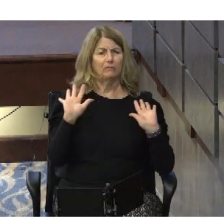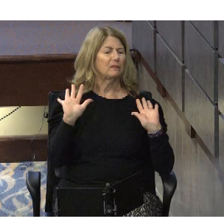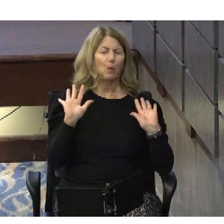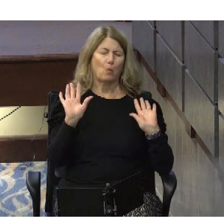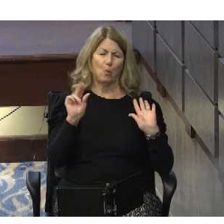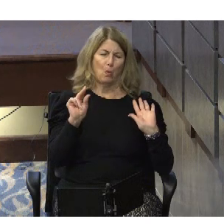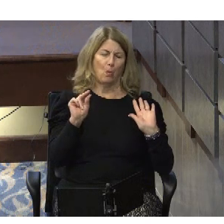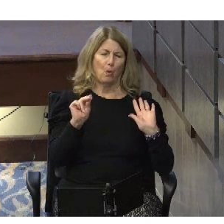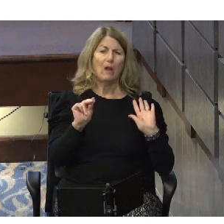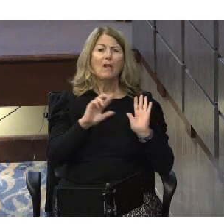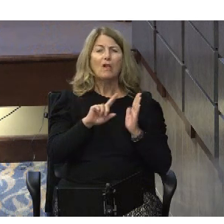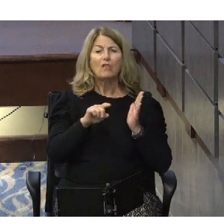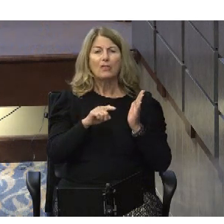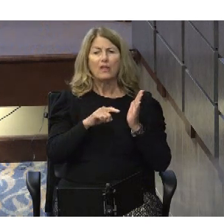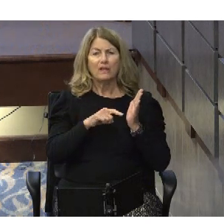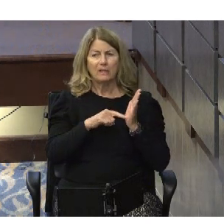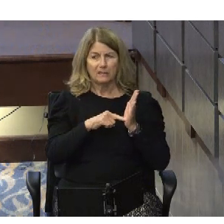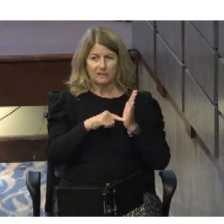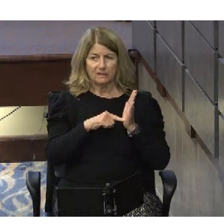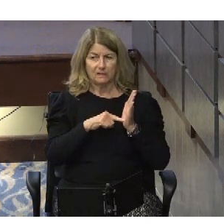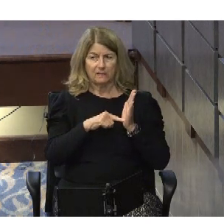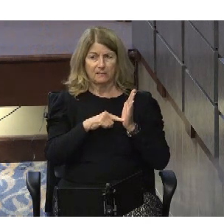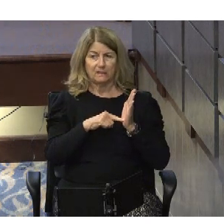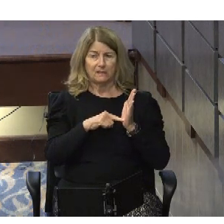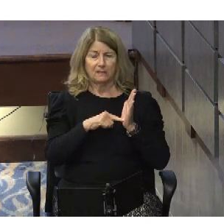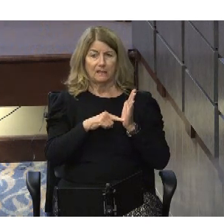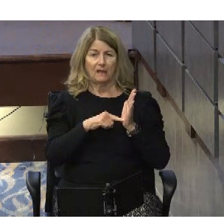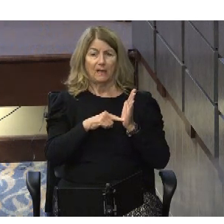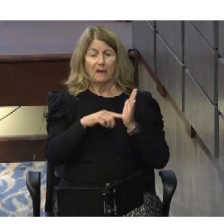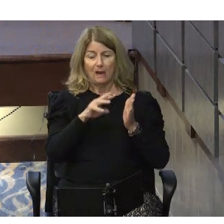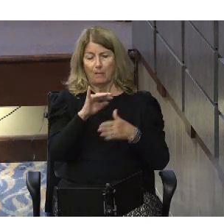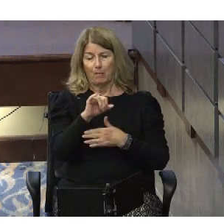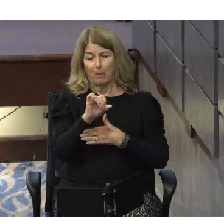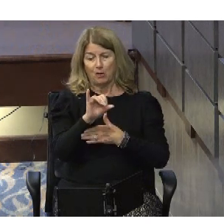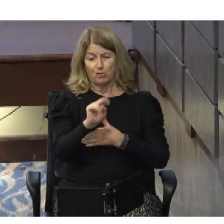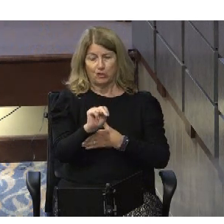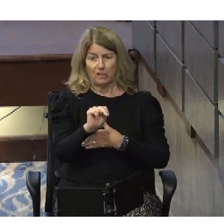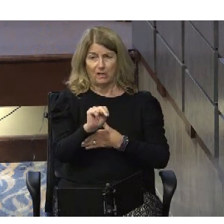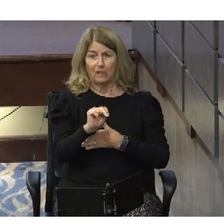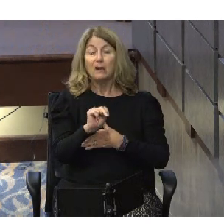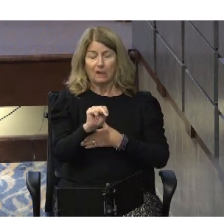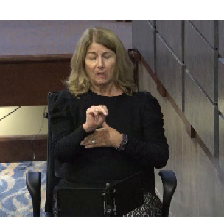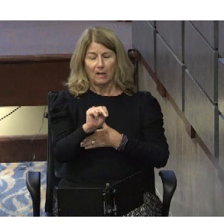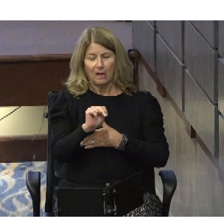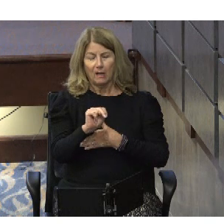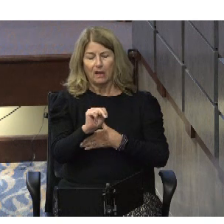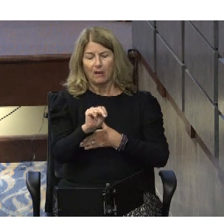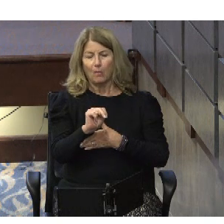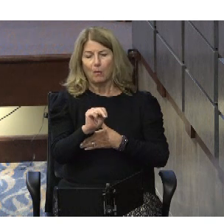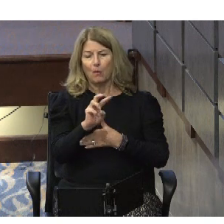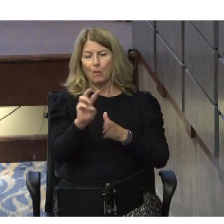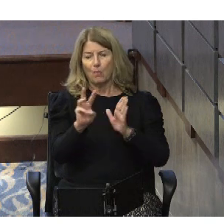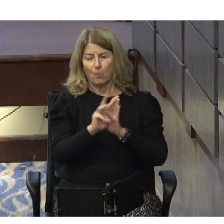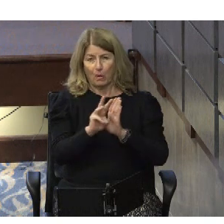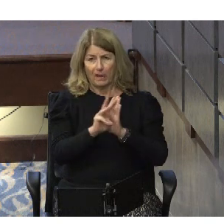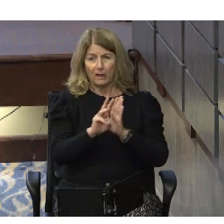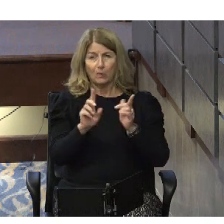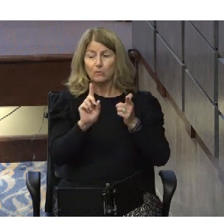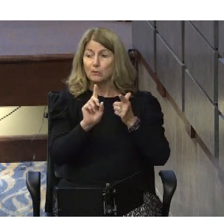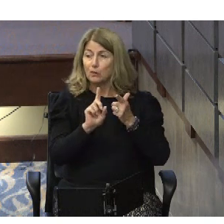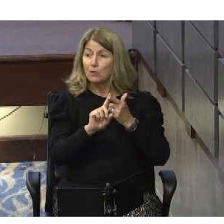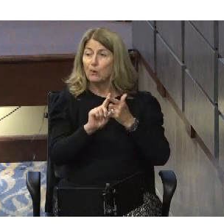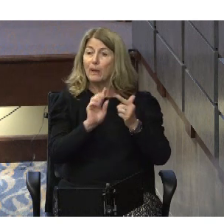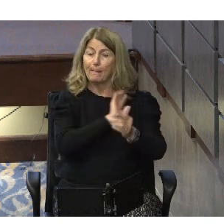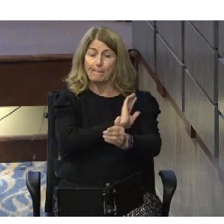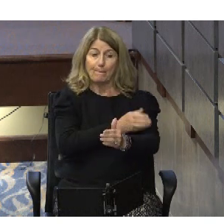and it aligns with Mission Waco's already existing empowerment model. There are opportunities and will be